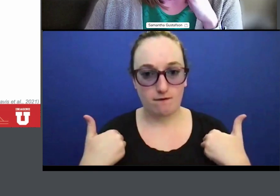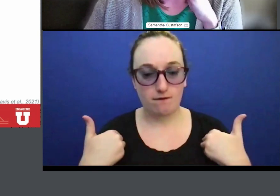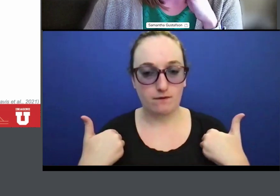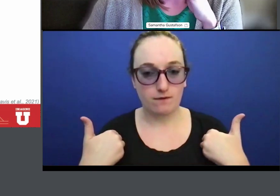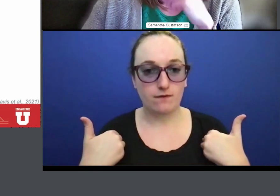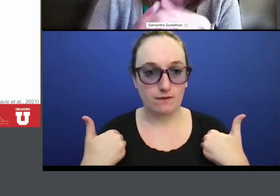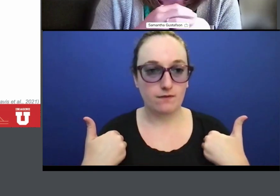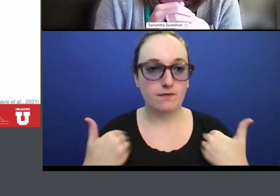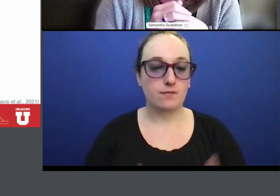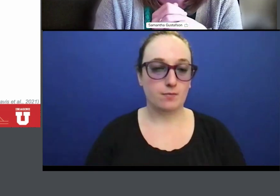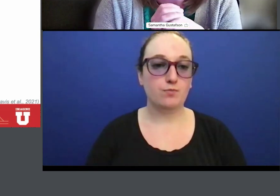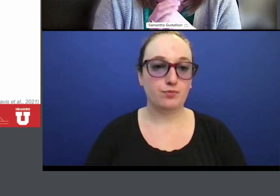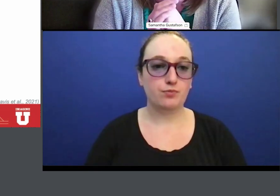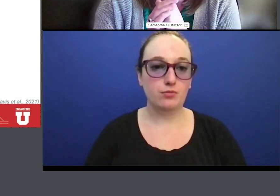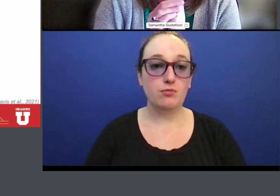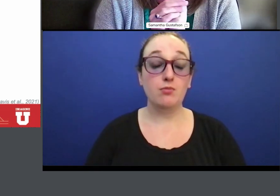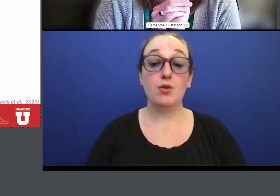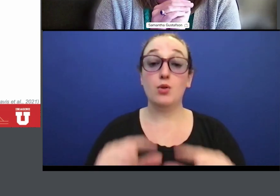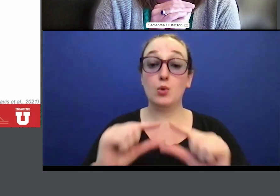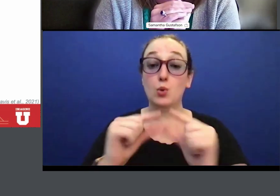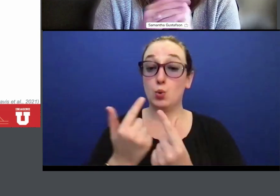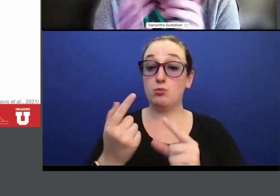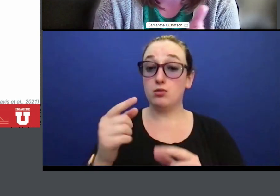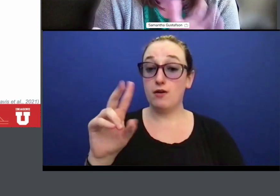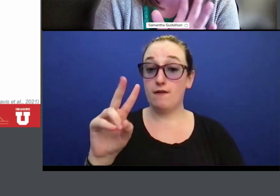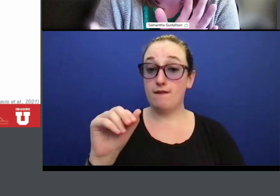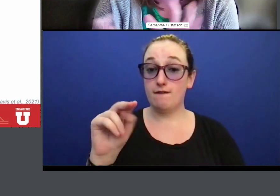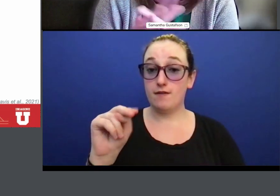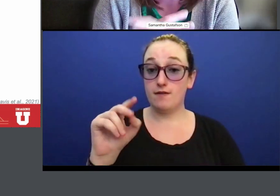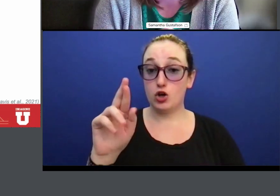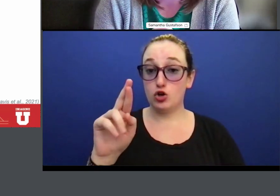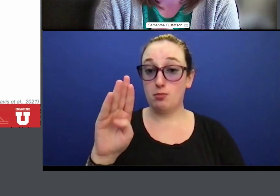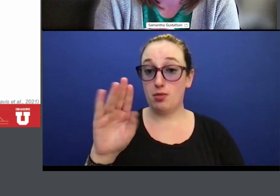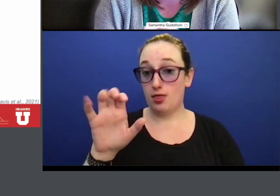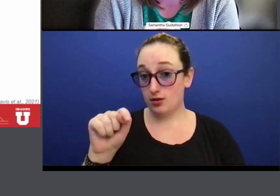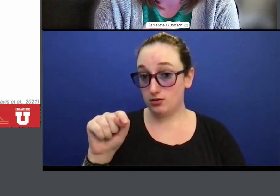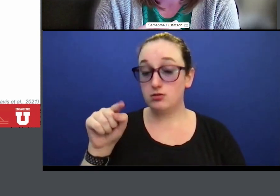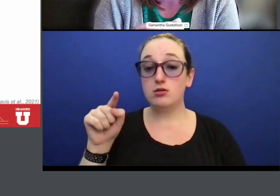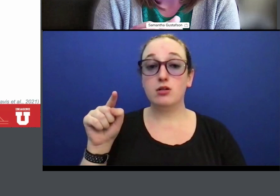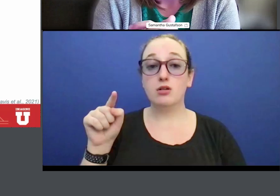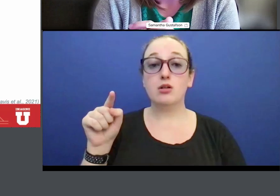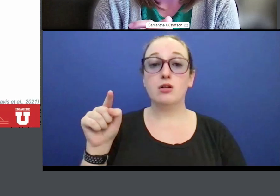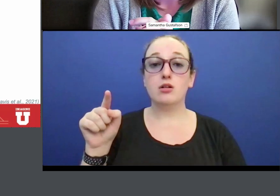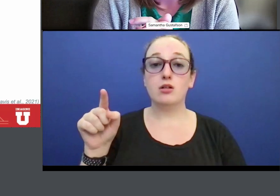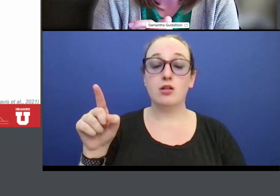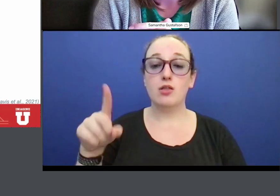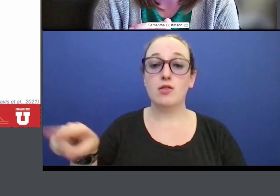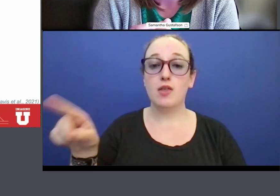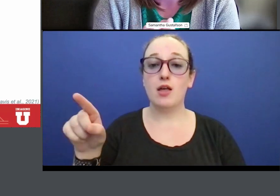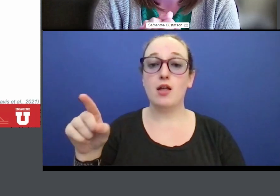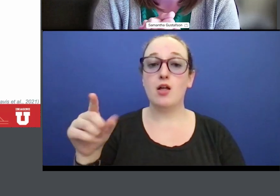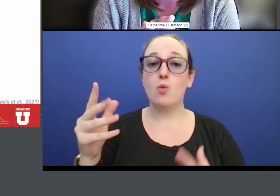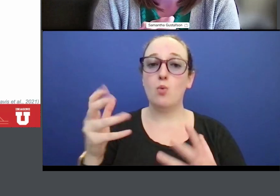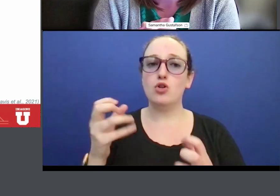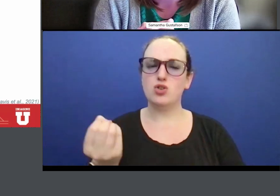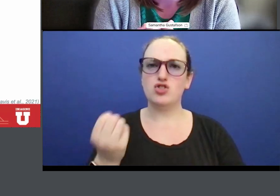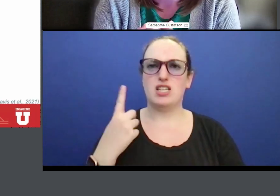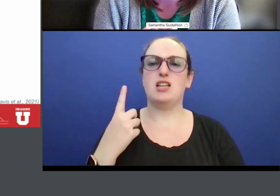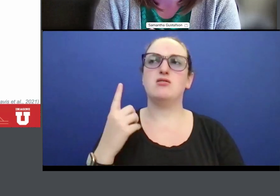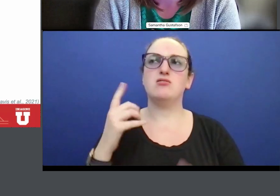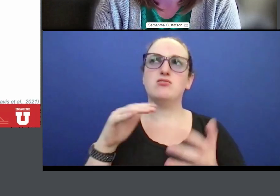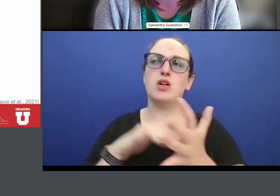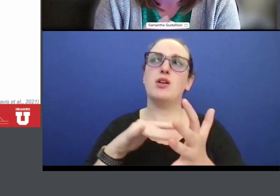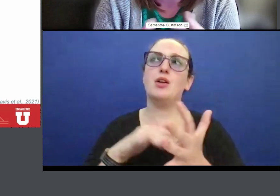So the group at Vanderbilt, led by Ben Hornsby and Fred Bess, they wanted to